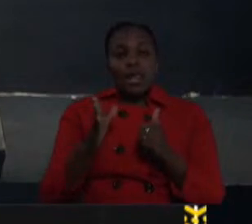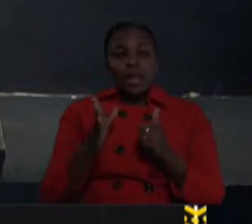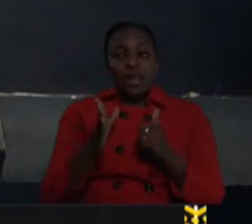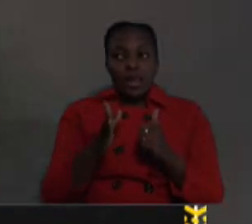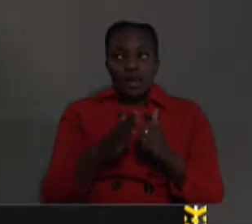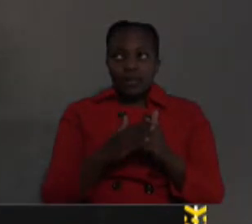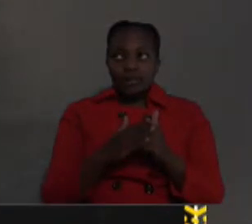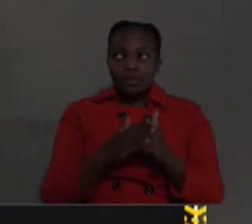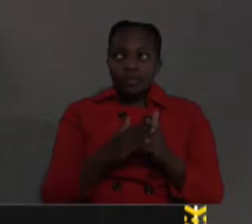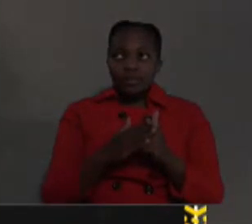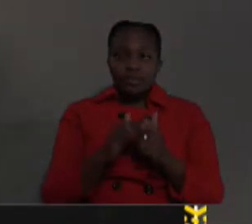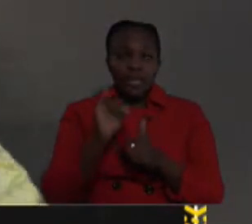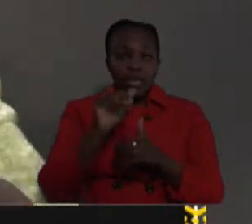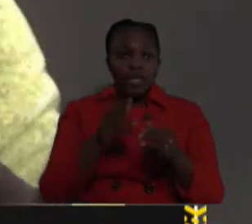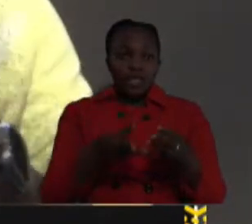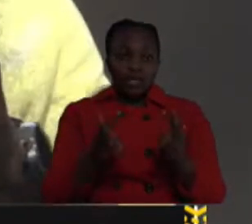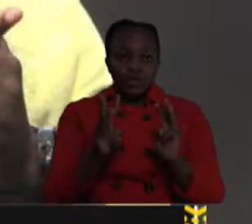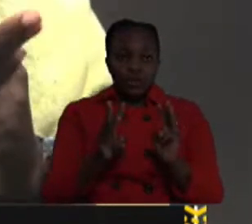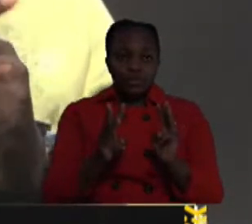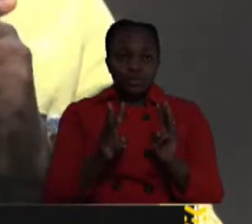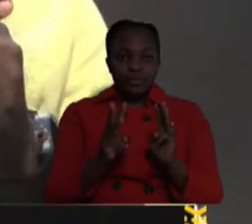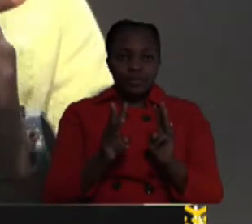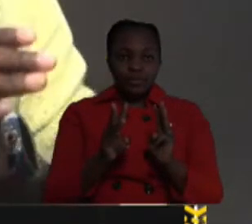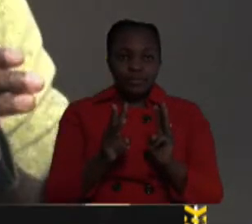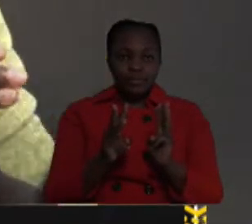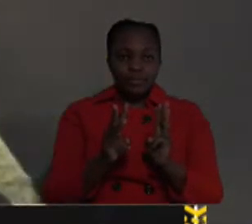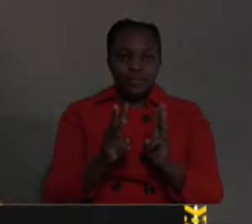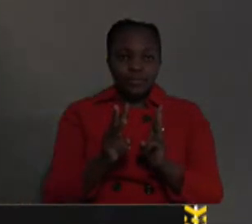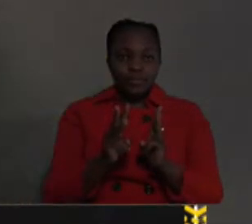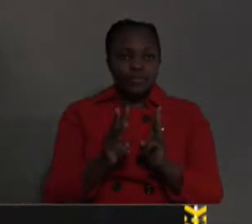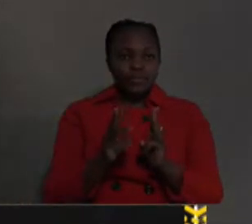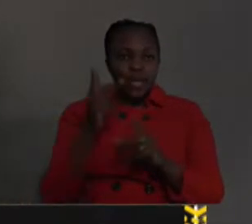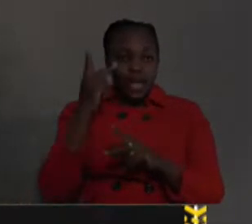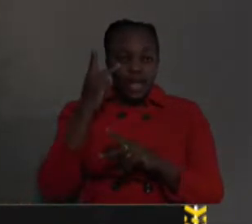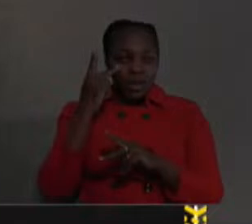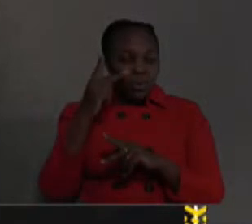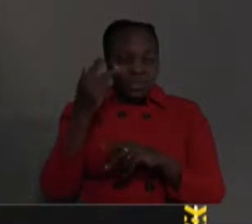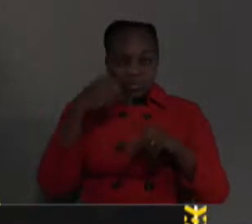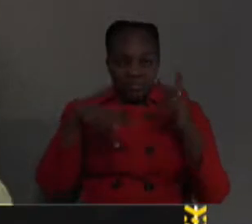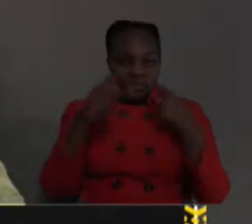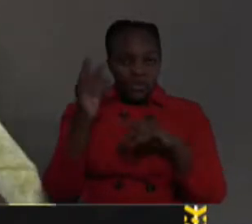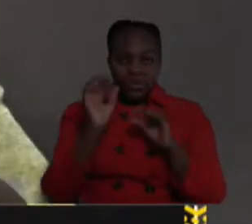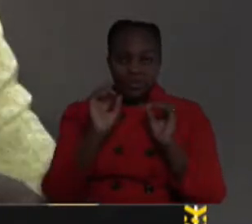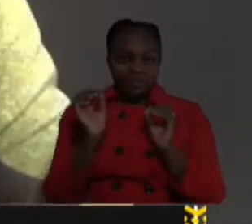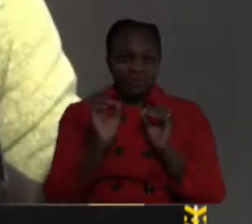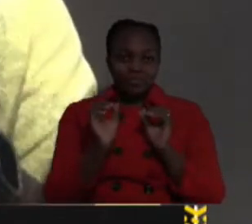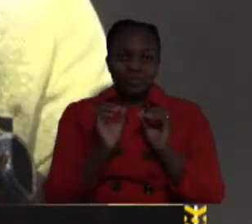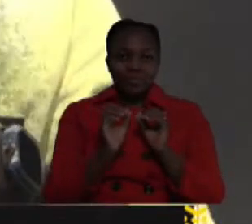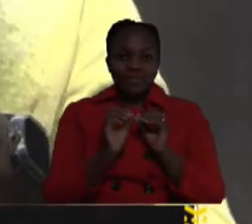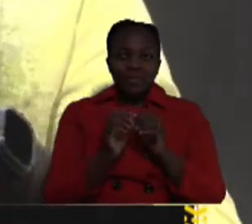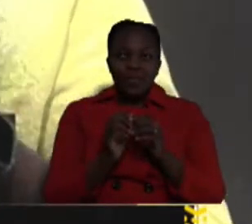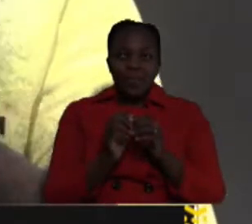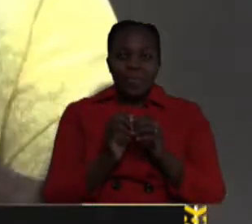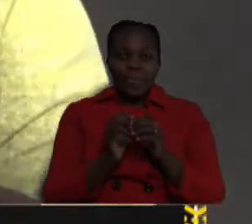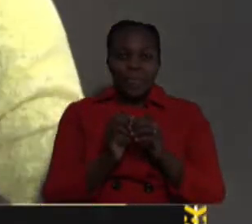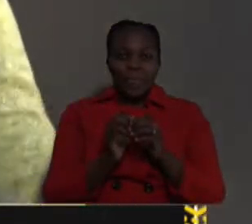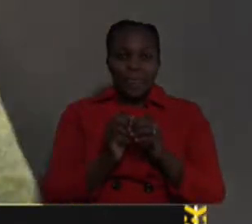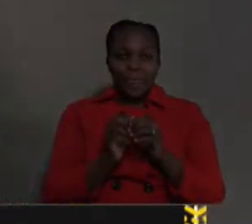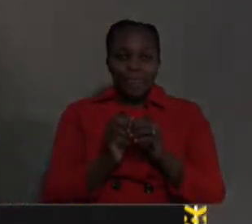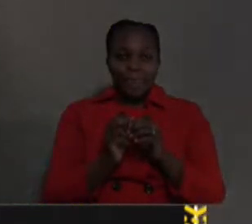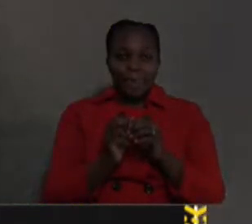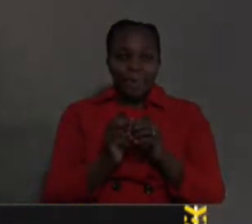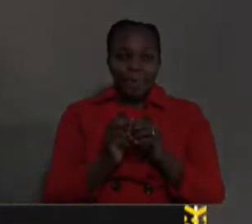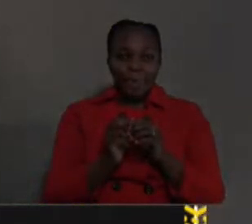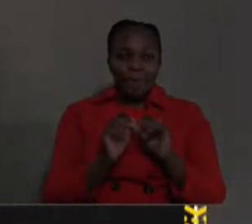but not TikTok. That way, it looks sketchy. It doesn't look professional. It looks like the movie is not clear or clean enough. You're not able to